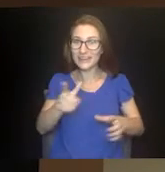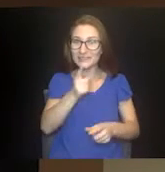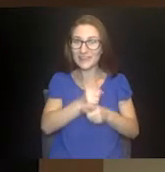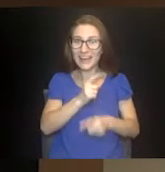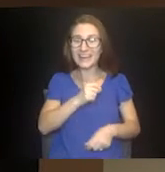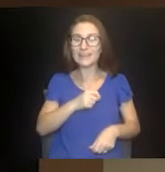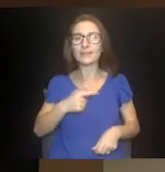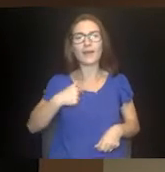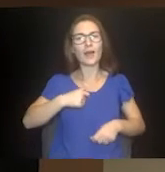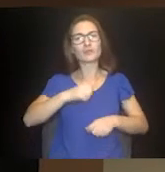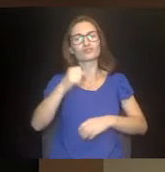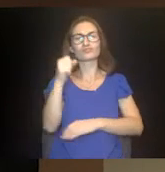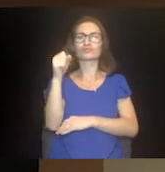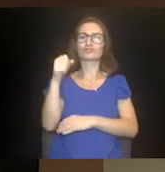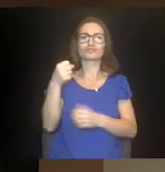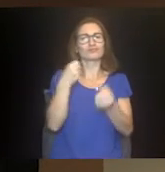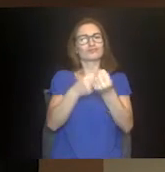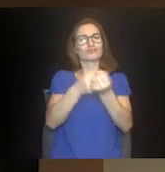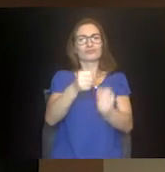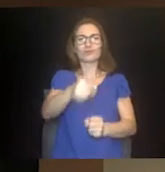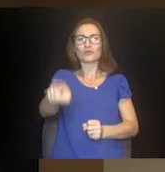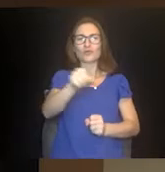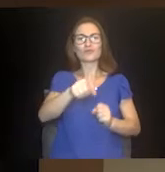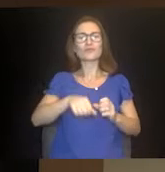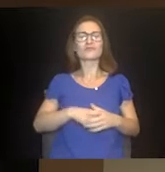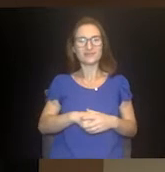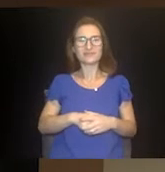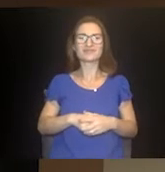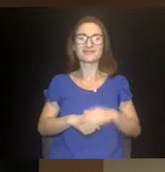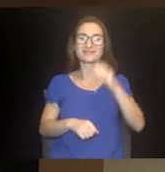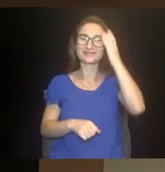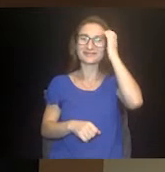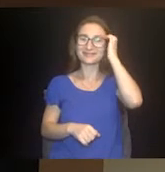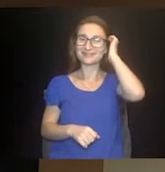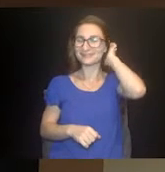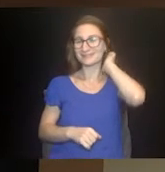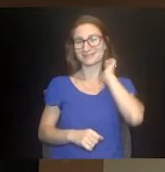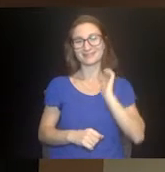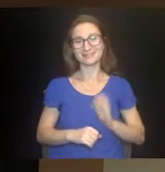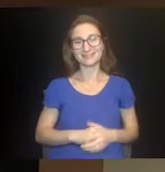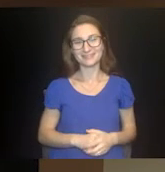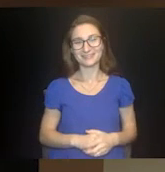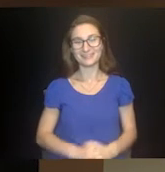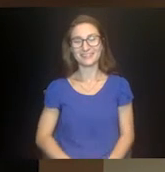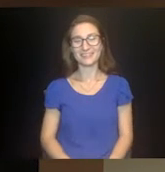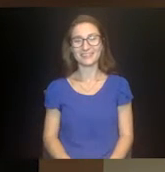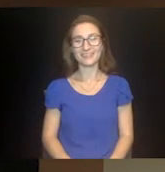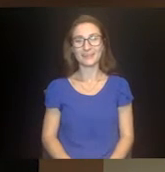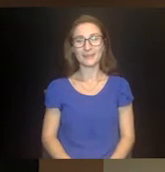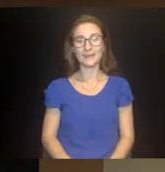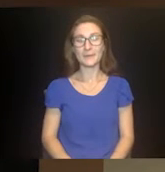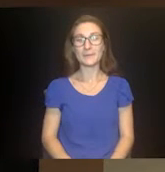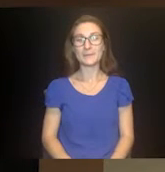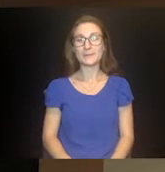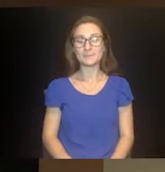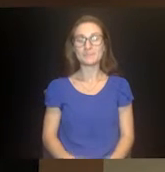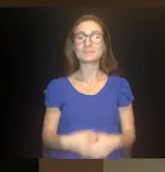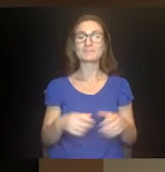That was great, wasn't it? Yeah, I got all y'all's back. It's all good, and so do these guys. So, yeah.